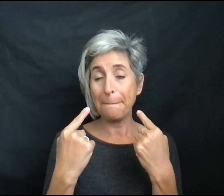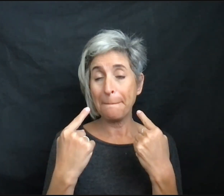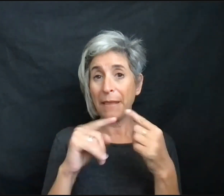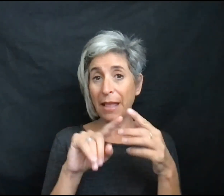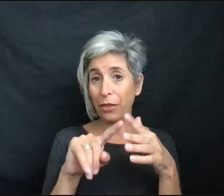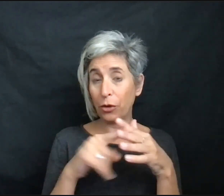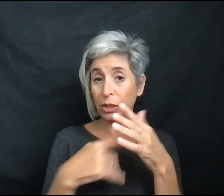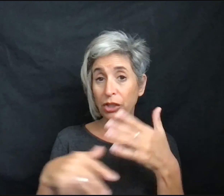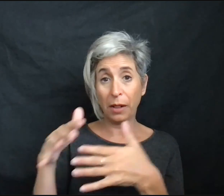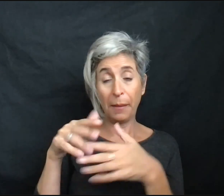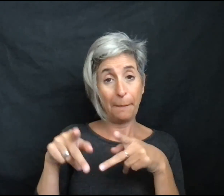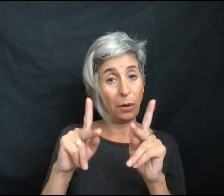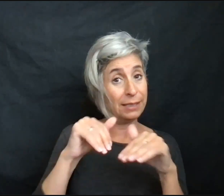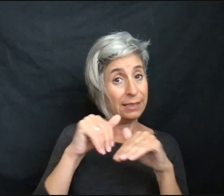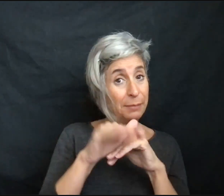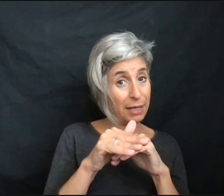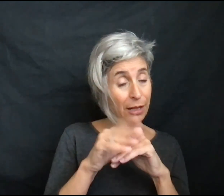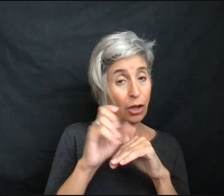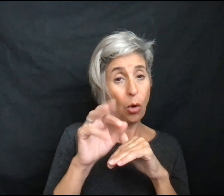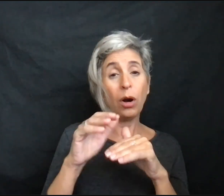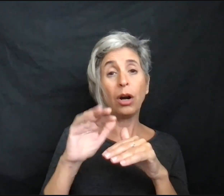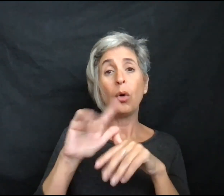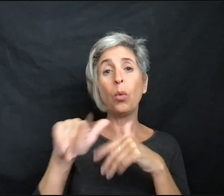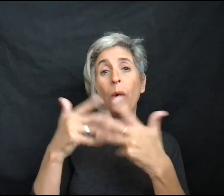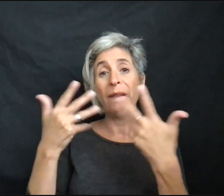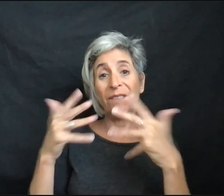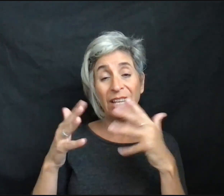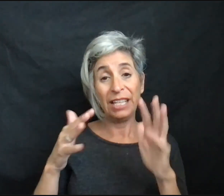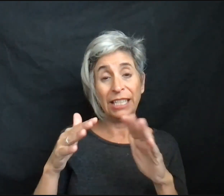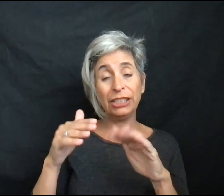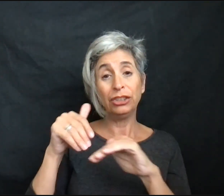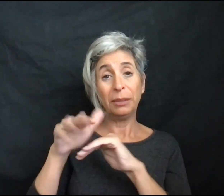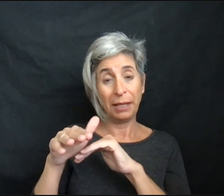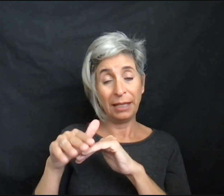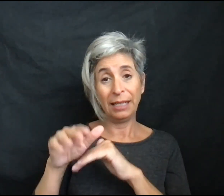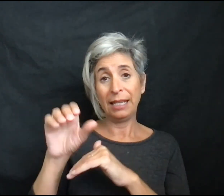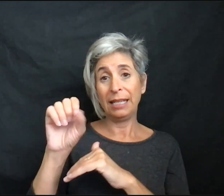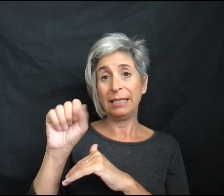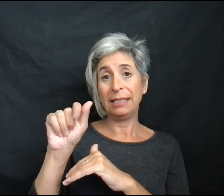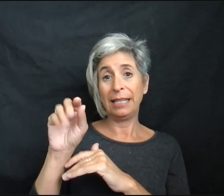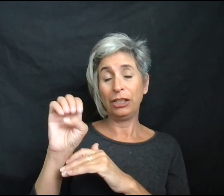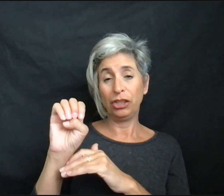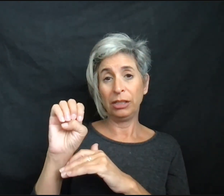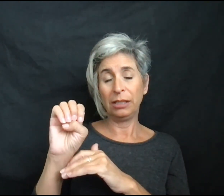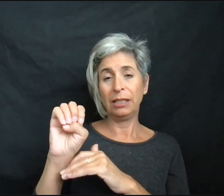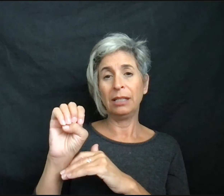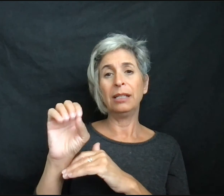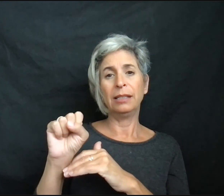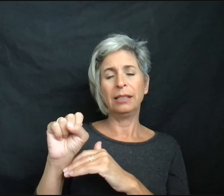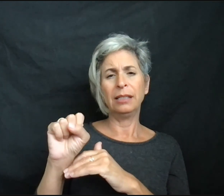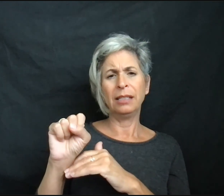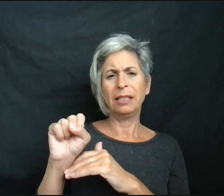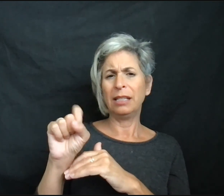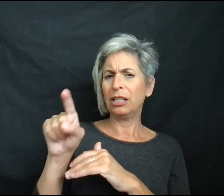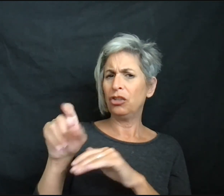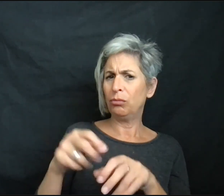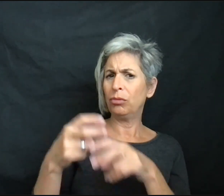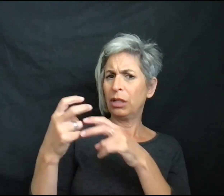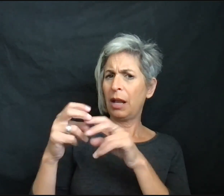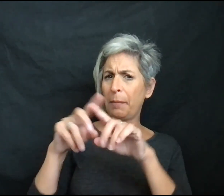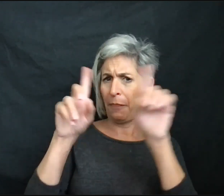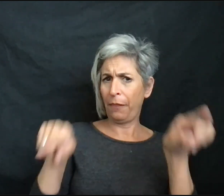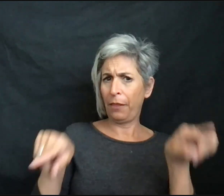submittal or after the permit has already been submitted. In Sages, Harish or Michelle, are you able to bring up the screen